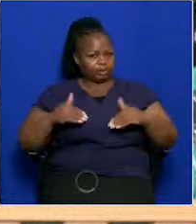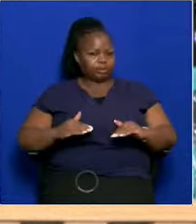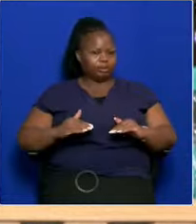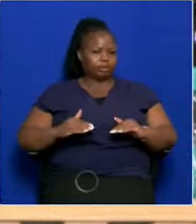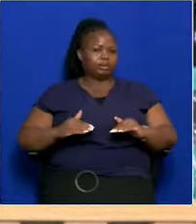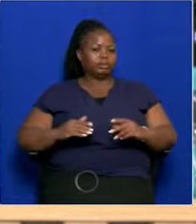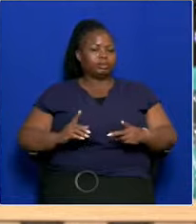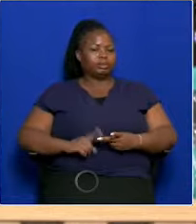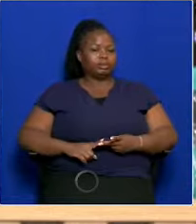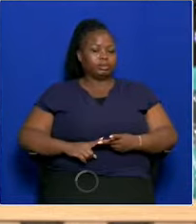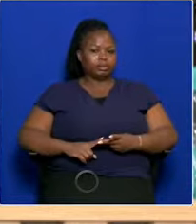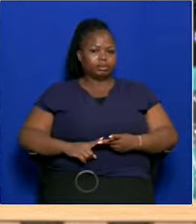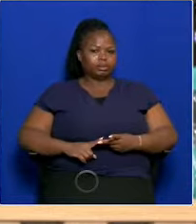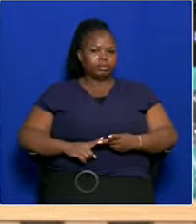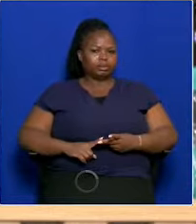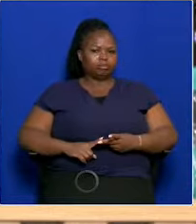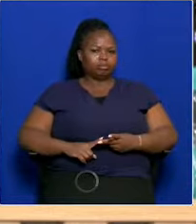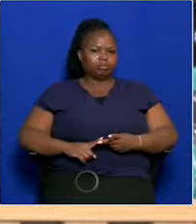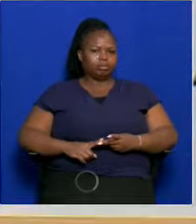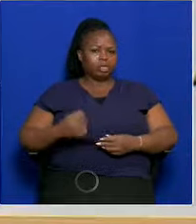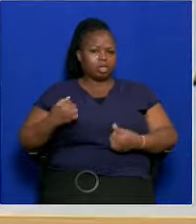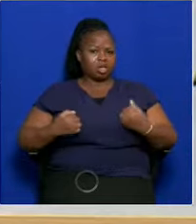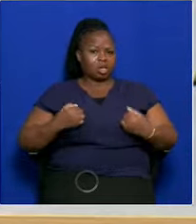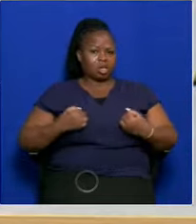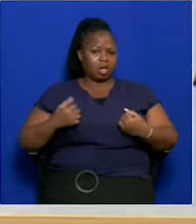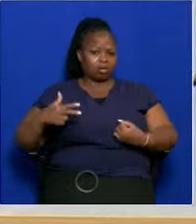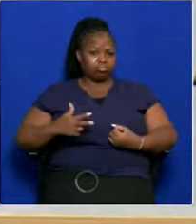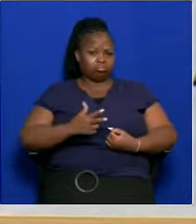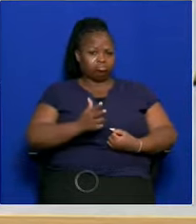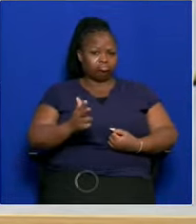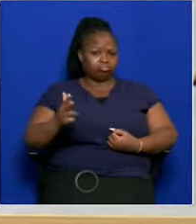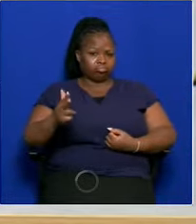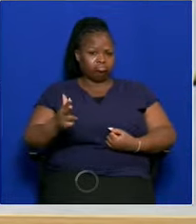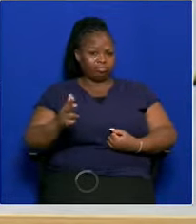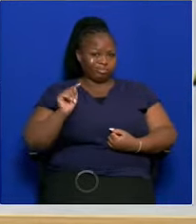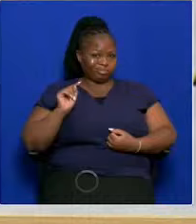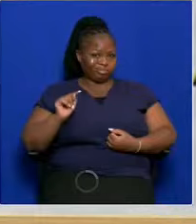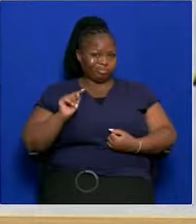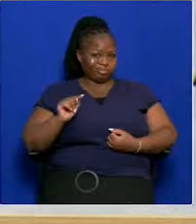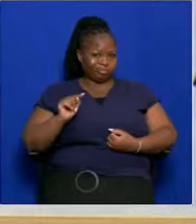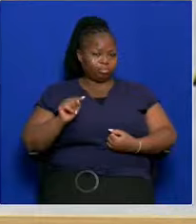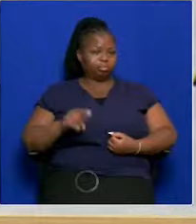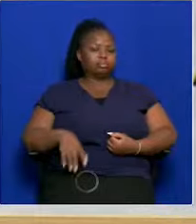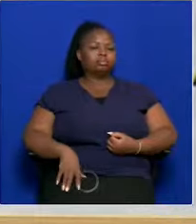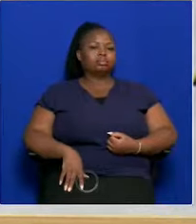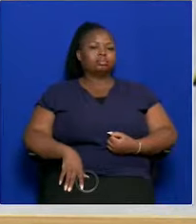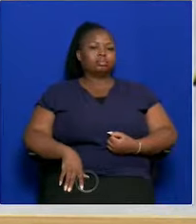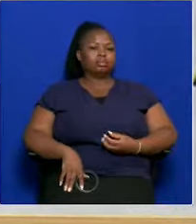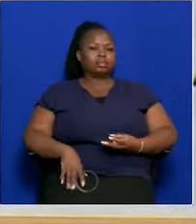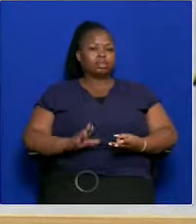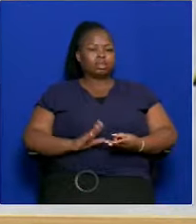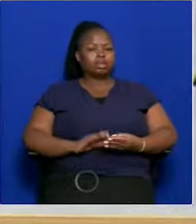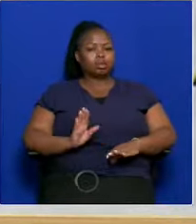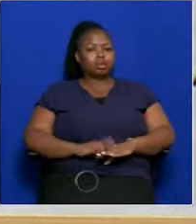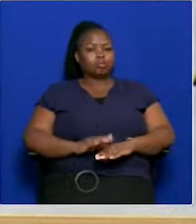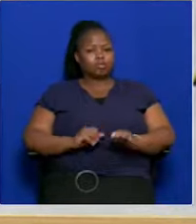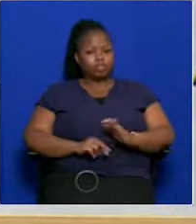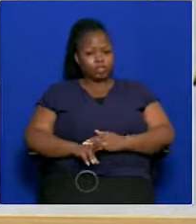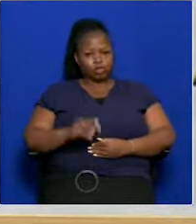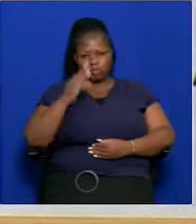shots of the car that was involved in that incident, and more videos as well as pictures of the